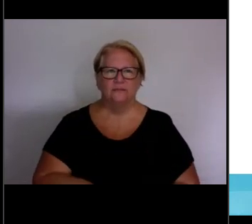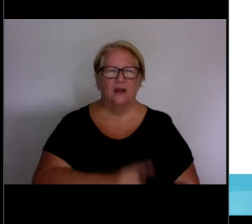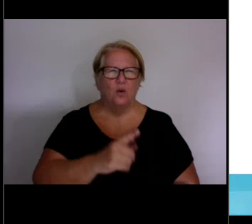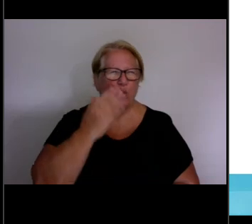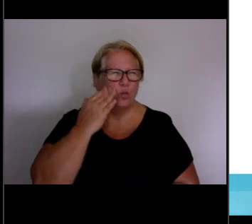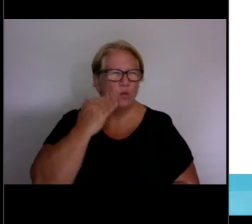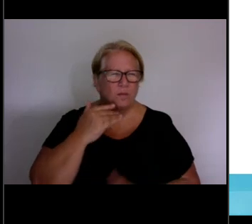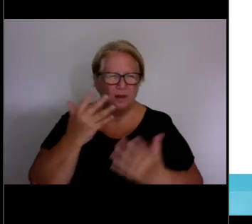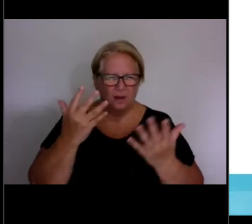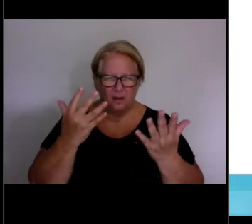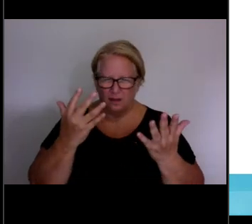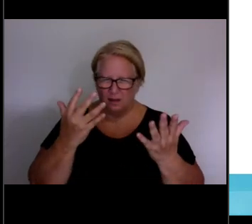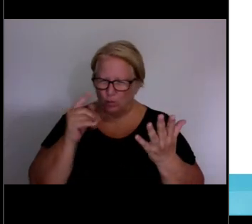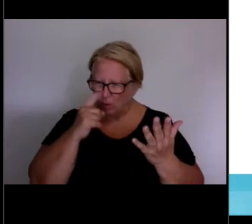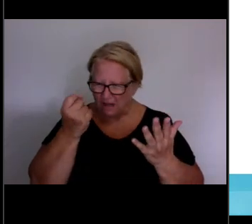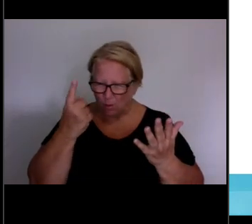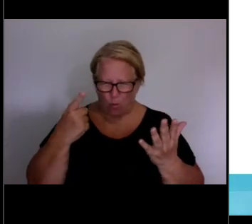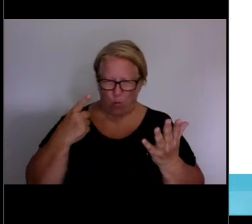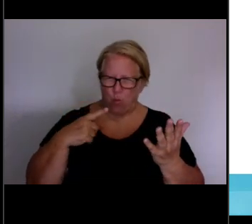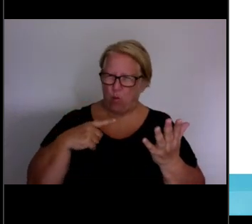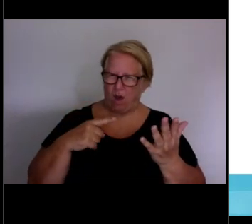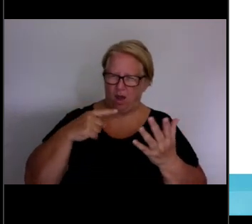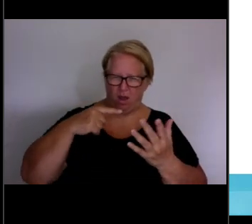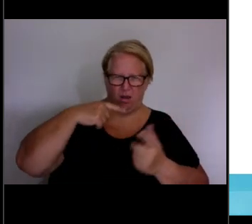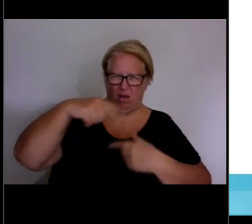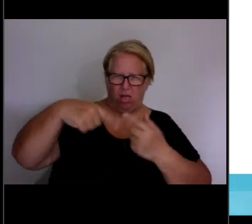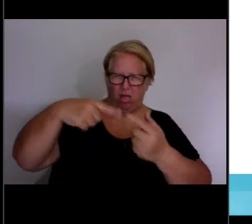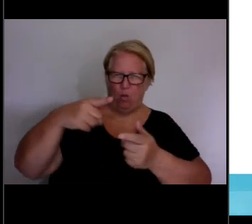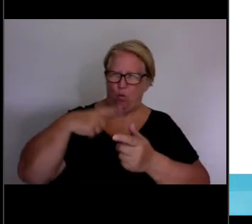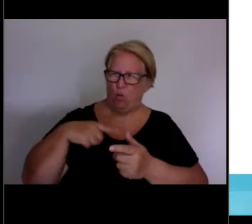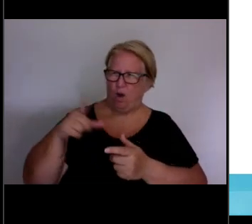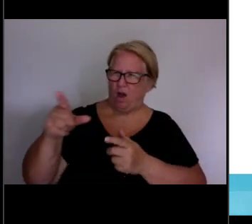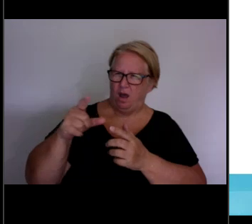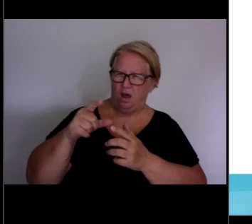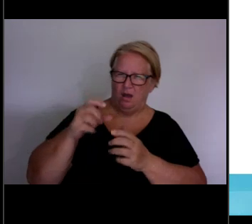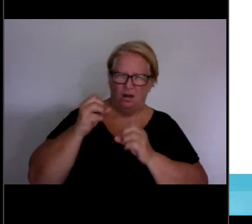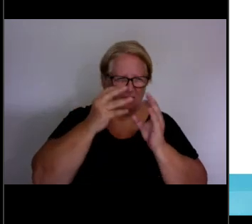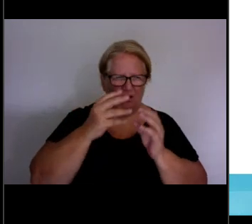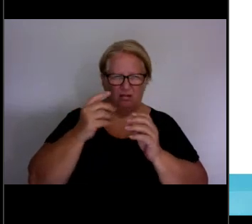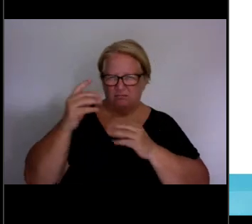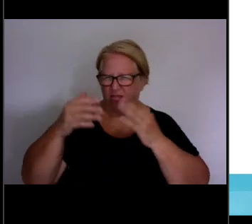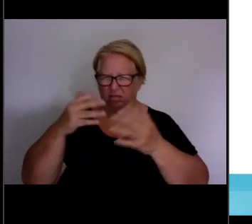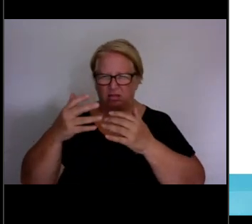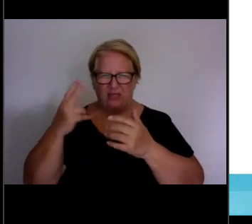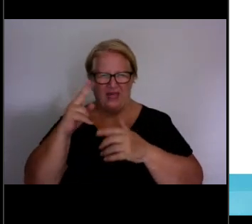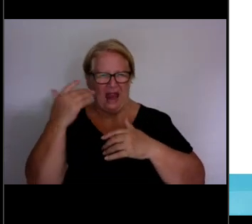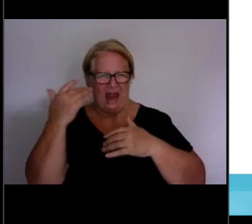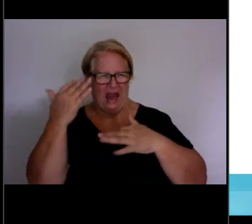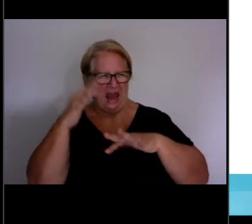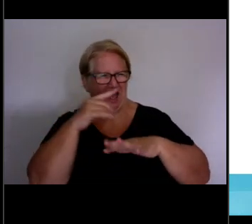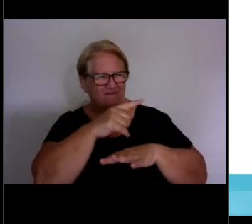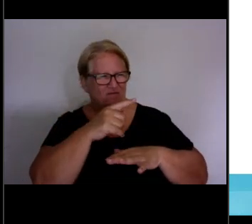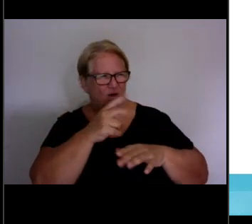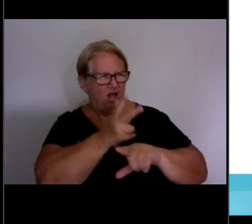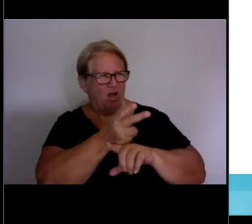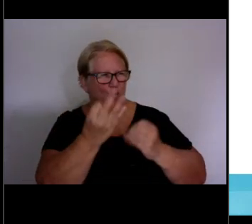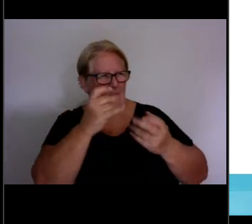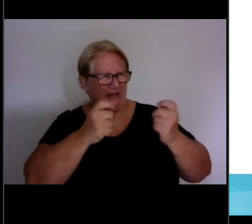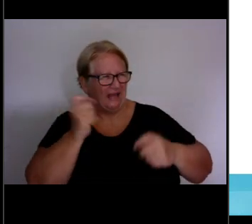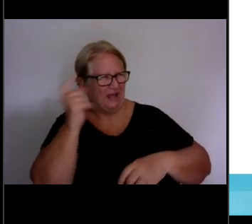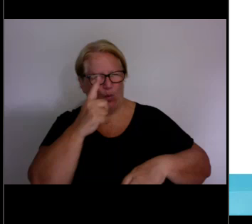sense of what he did, just why someone would do that, and particularly why he would leave her on the side of the road in that vulnerable